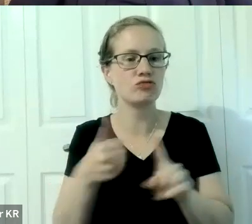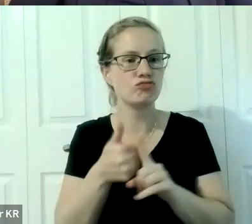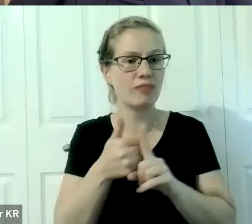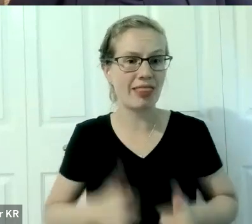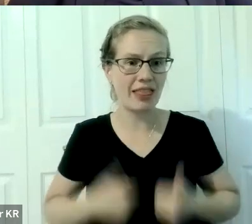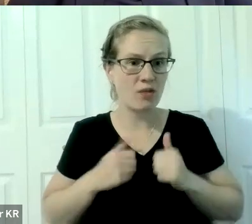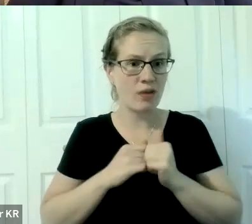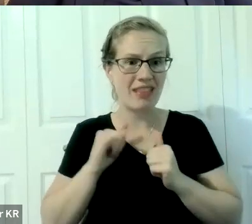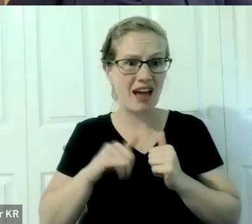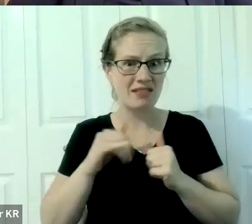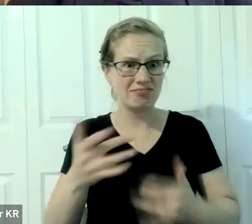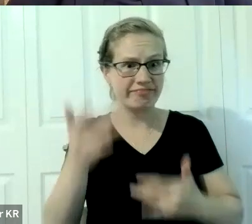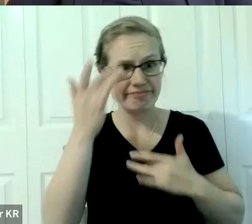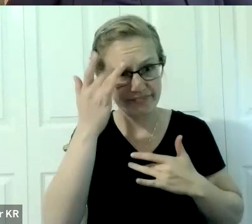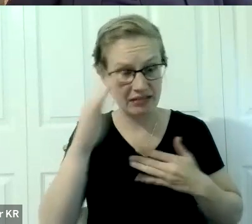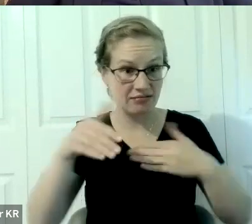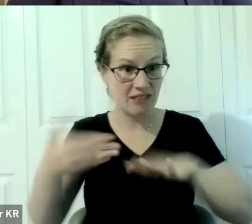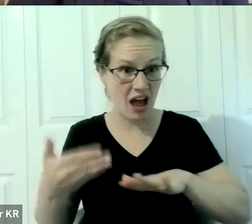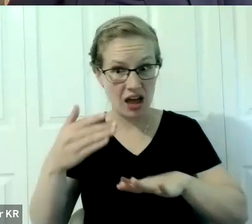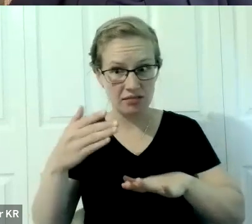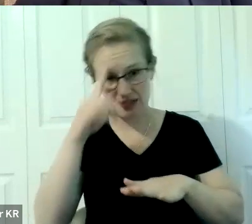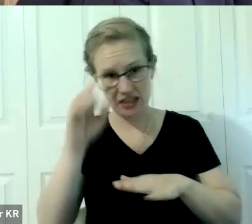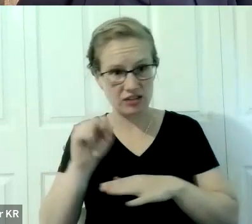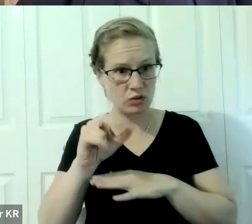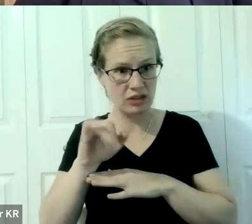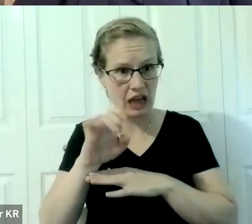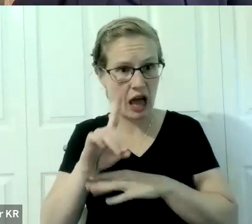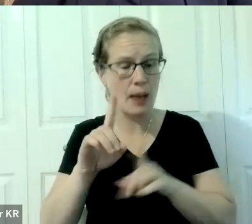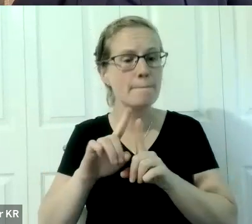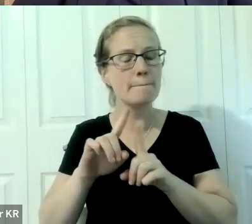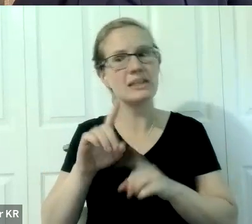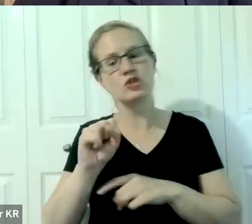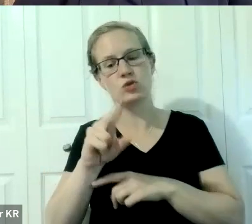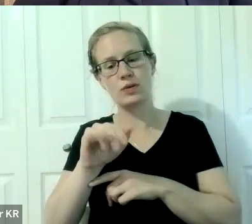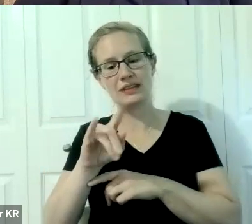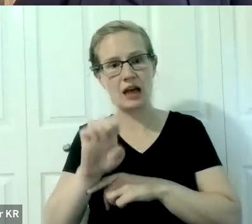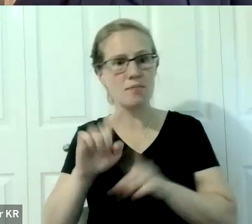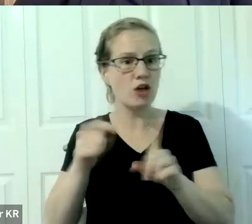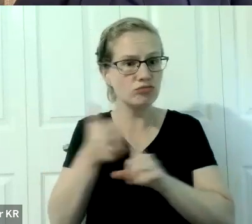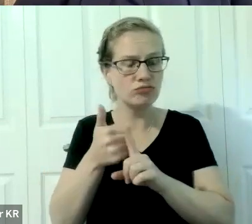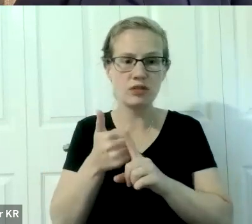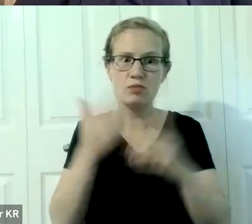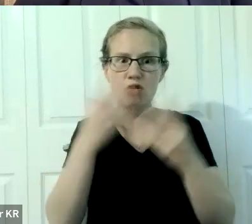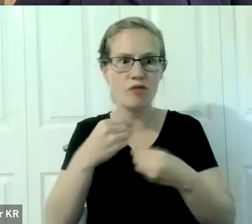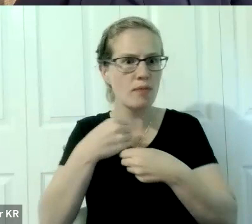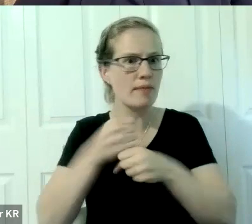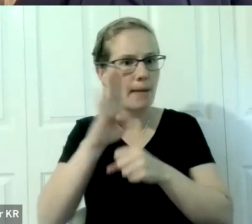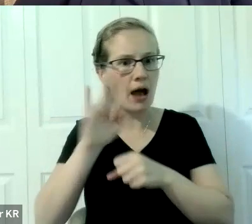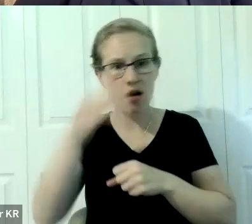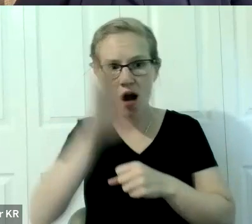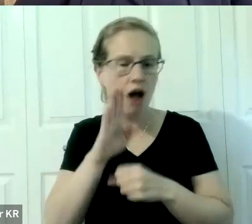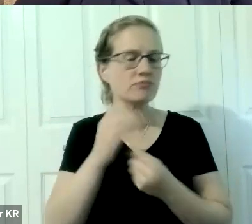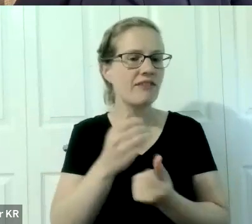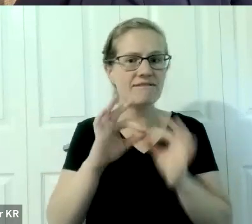with this illness. She died by suicide, but she was a beautiful creation of God, loved by her family and loved by many of